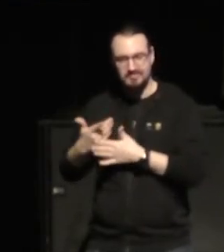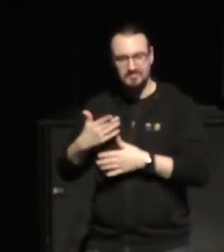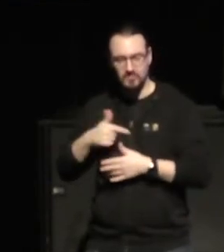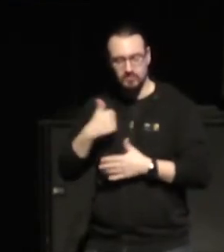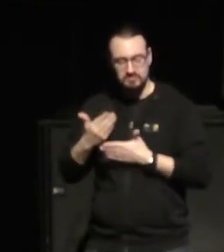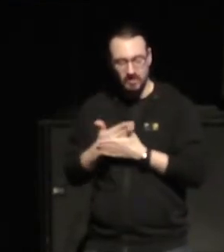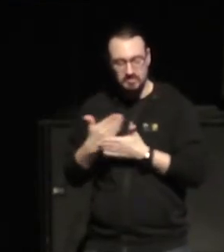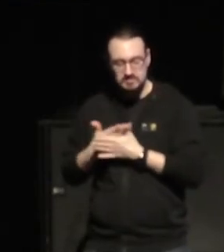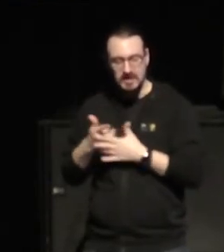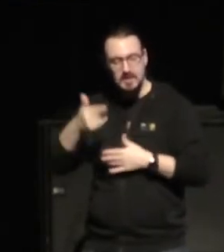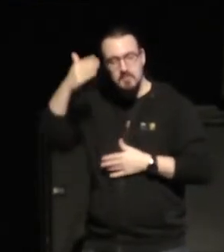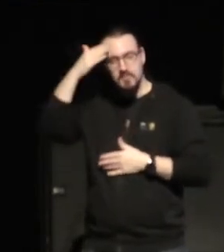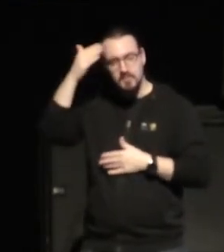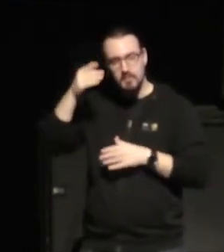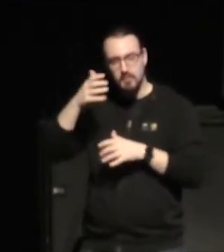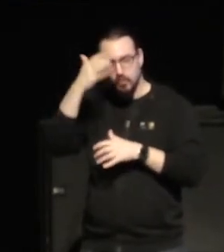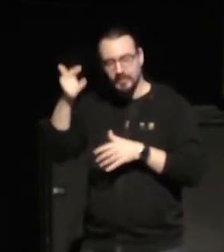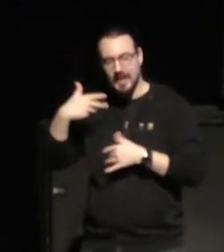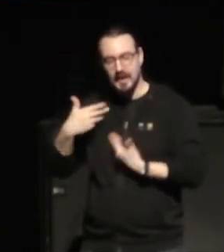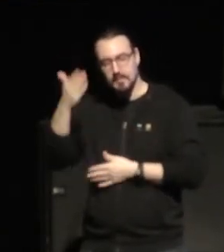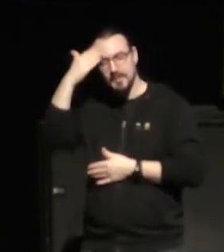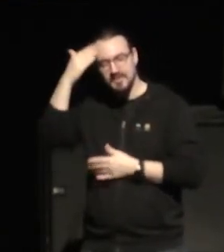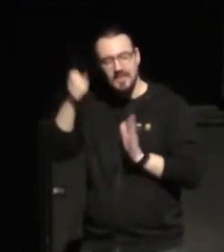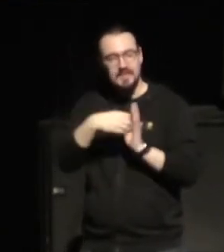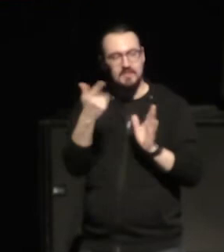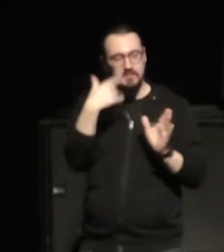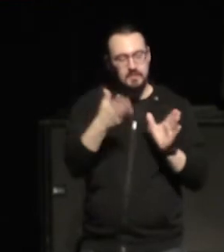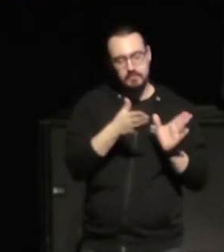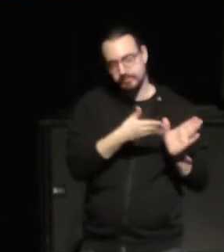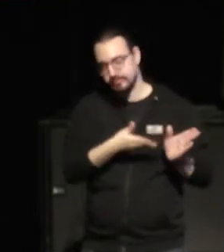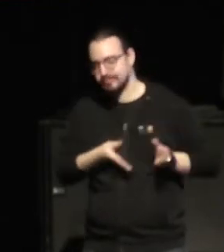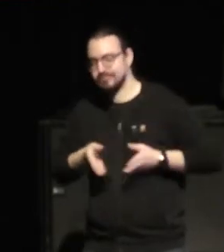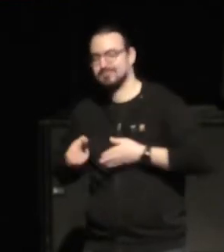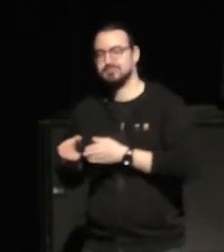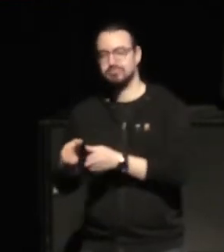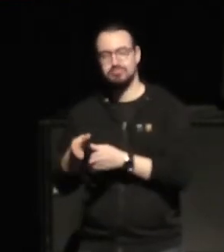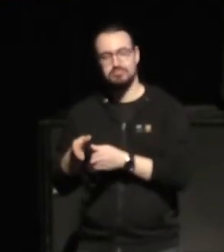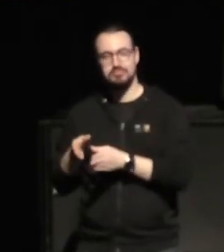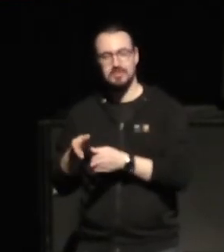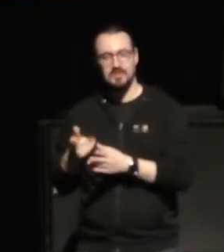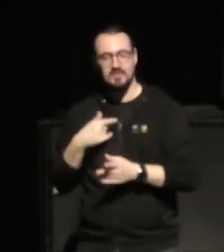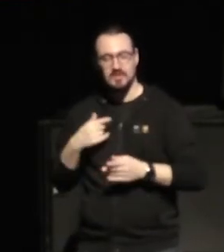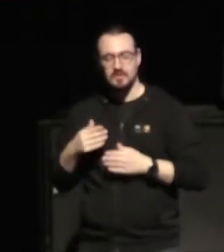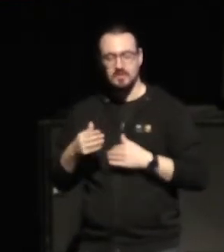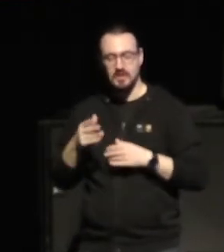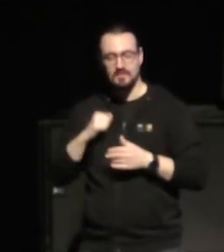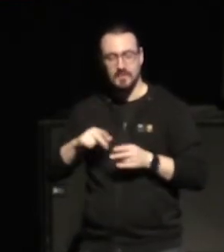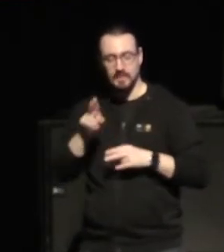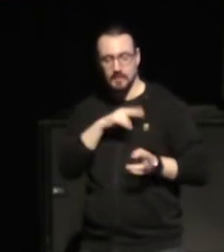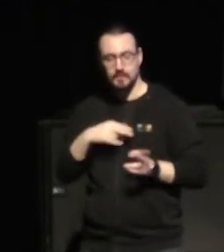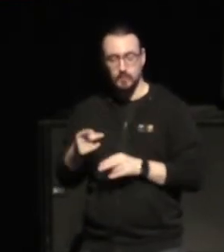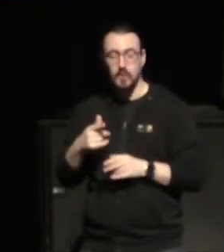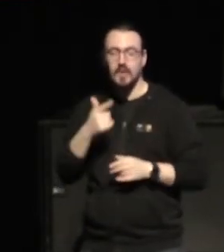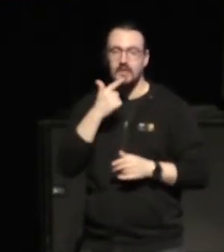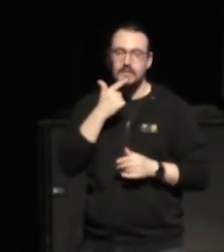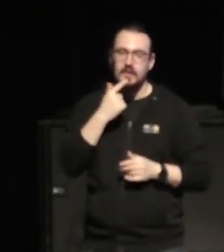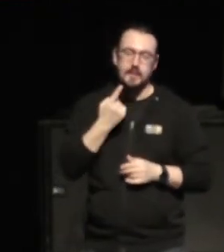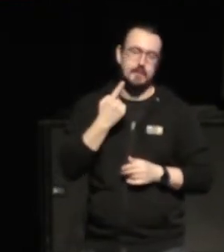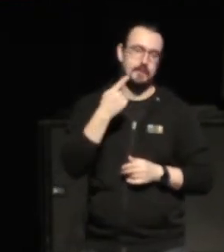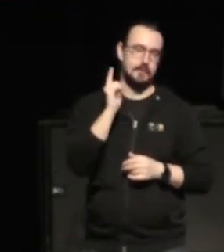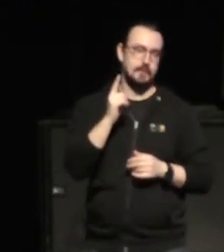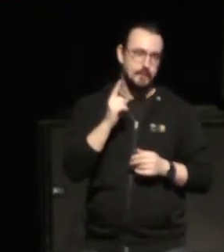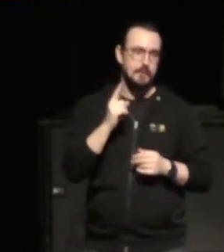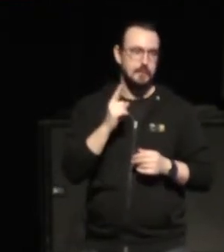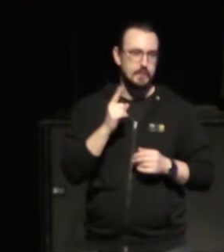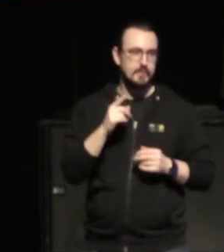are aware of this. So that's why we are going in the agroecologic way of producing. And thank God now we